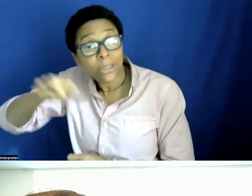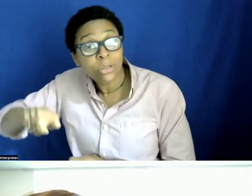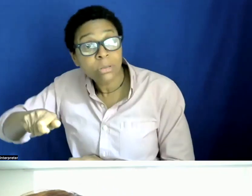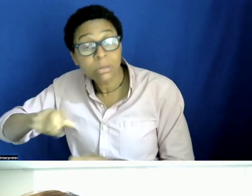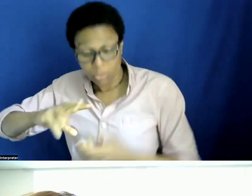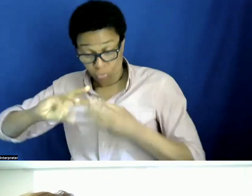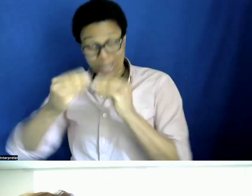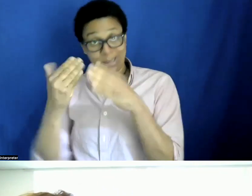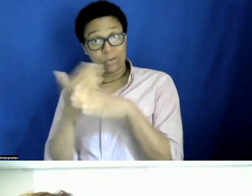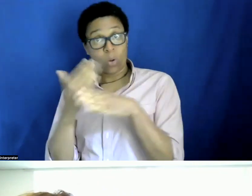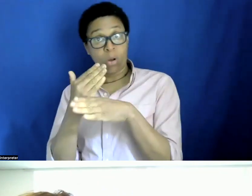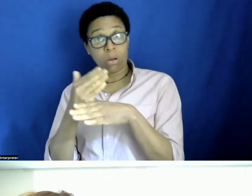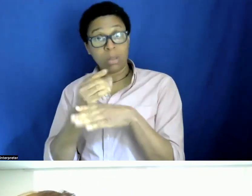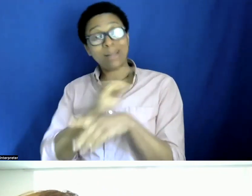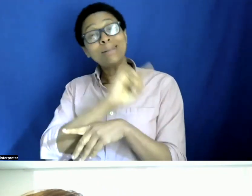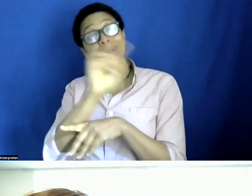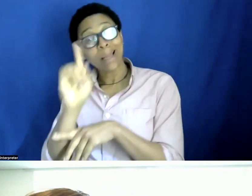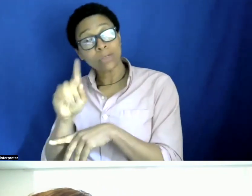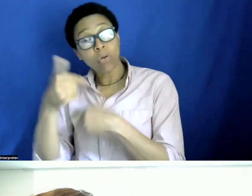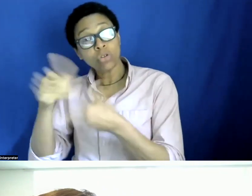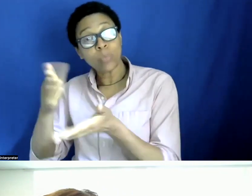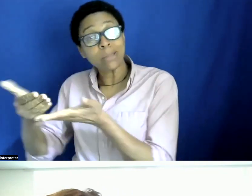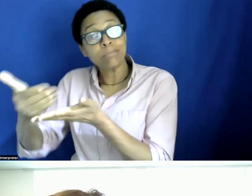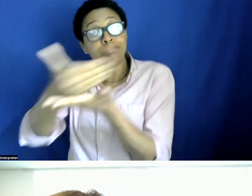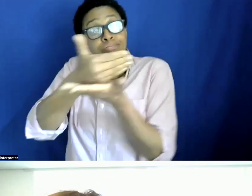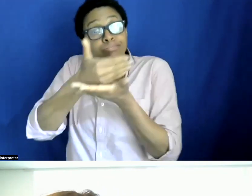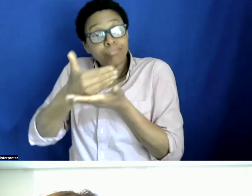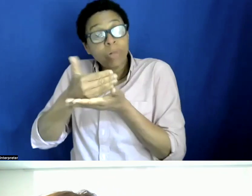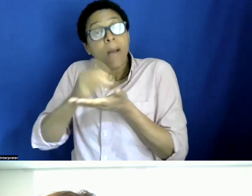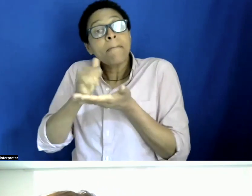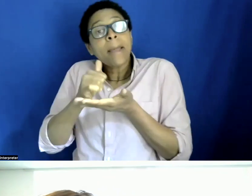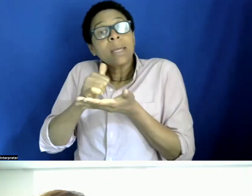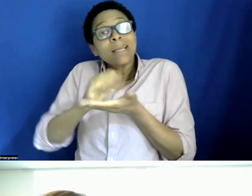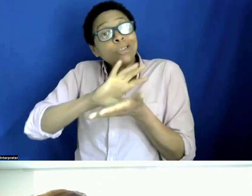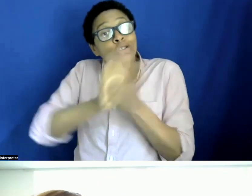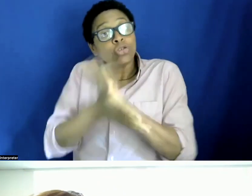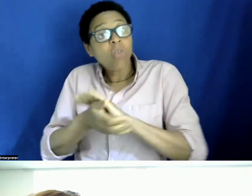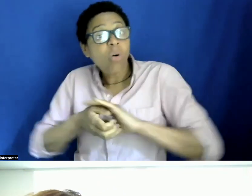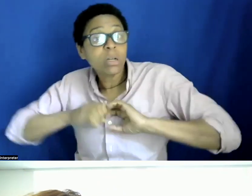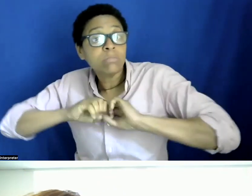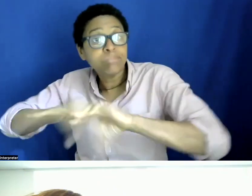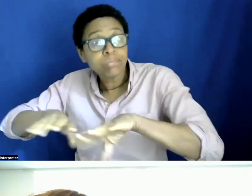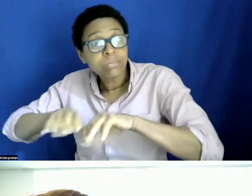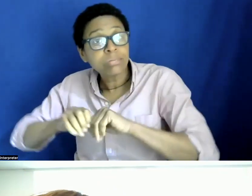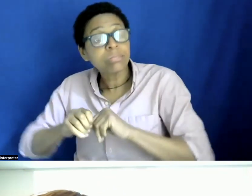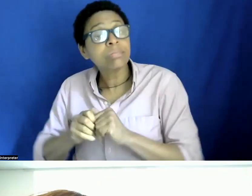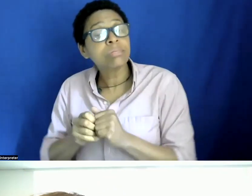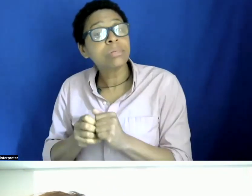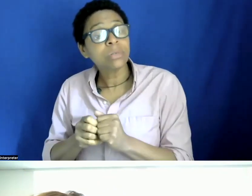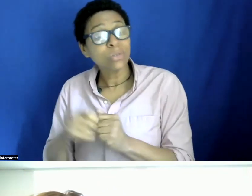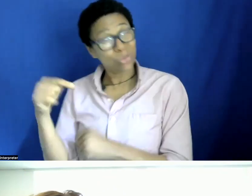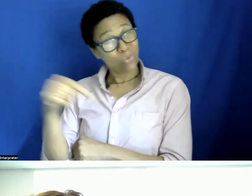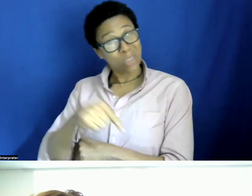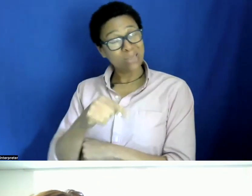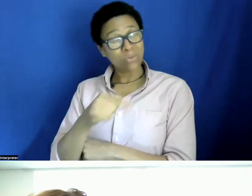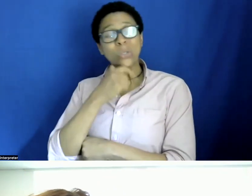that weren't then subsequently collected, and they were probably destroyed. So this was one of the first kind of